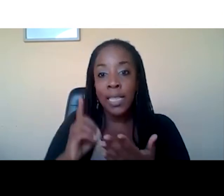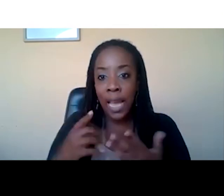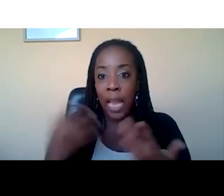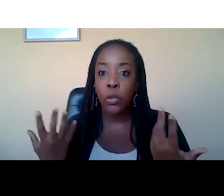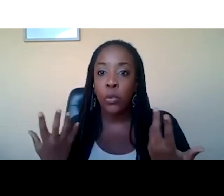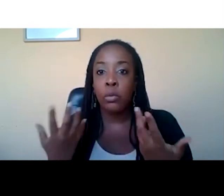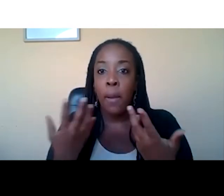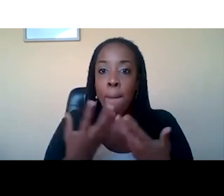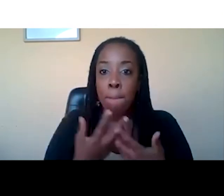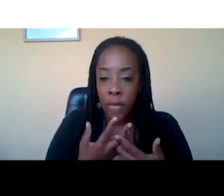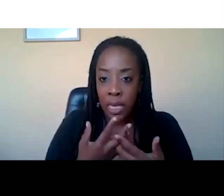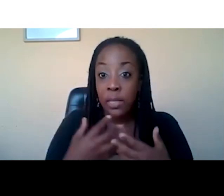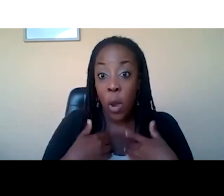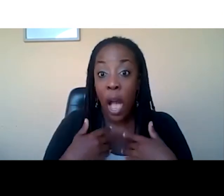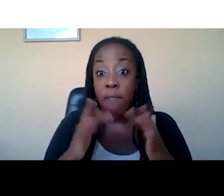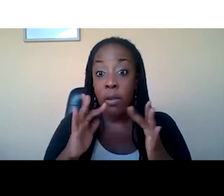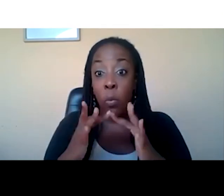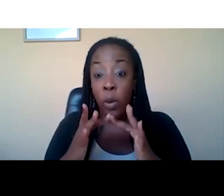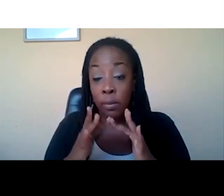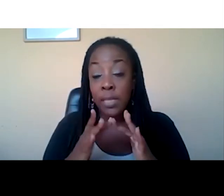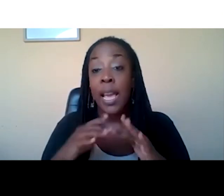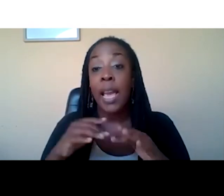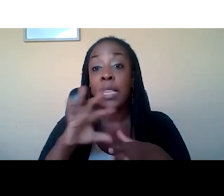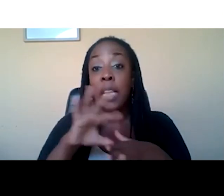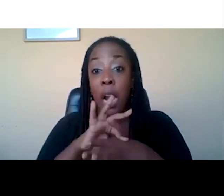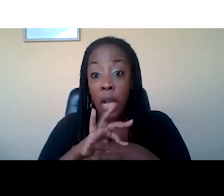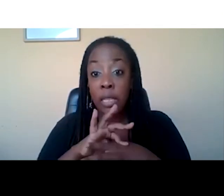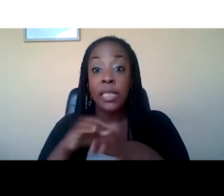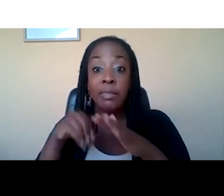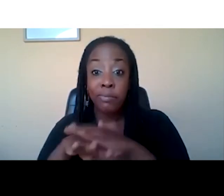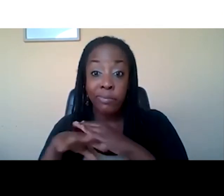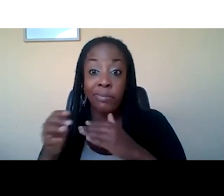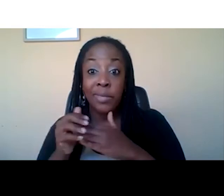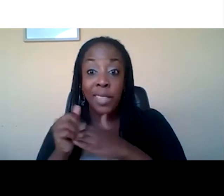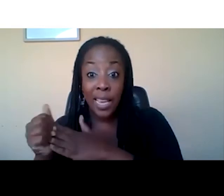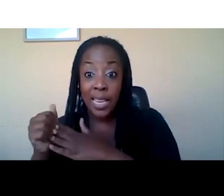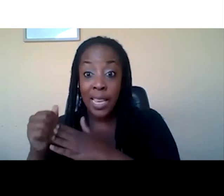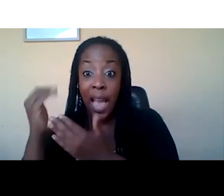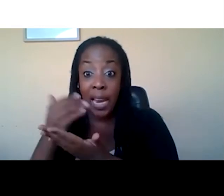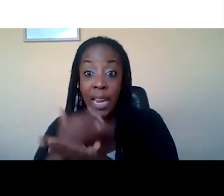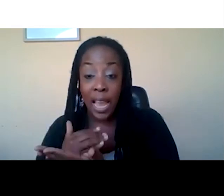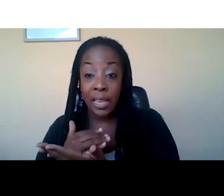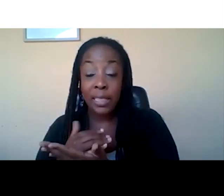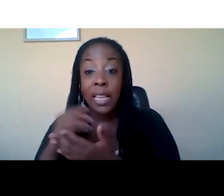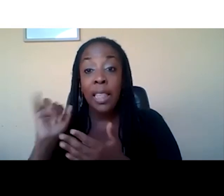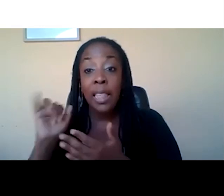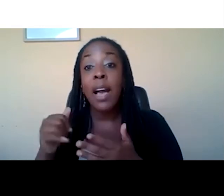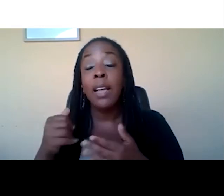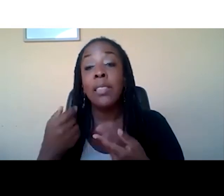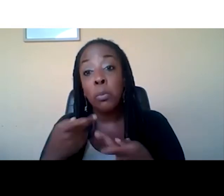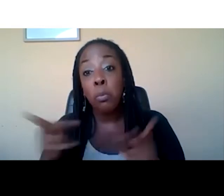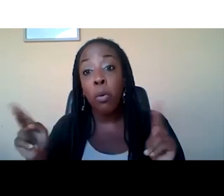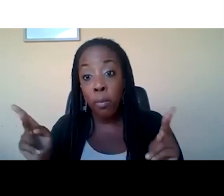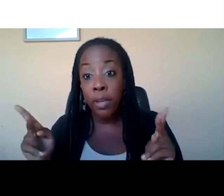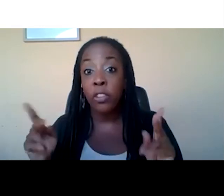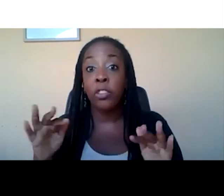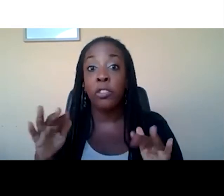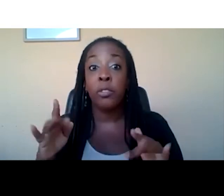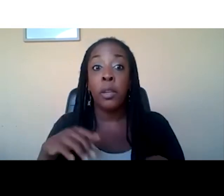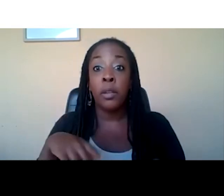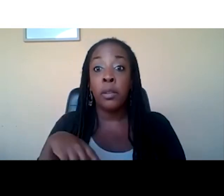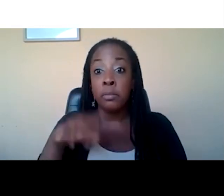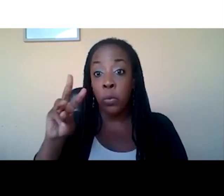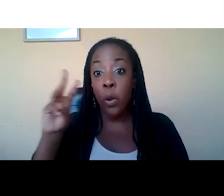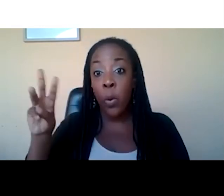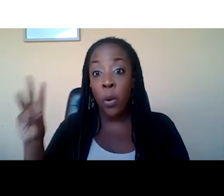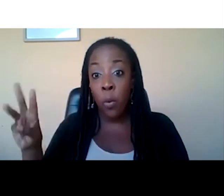Content Accessibility Guidelines that is published by the Web Accessibility Initiative of the World Wide Web Consortium,